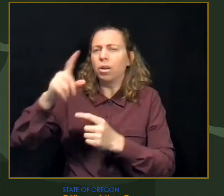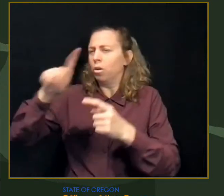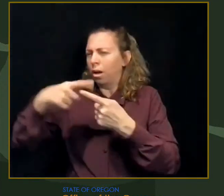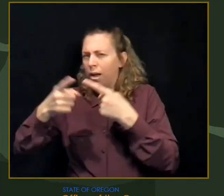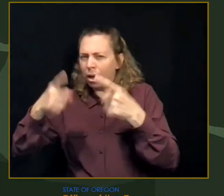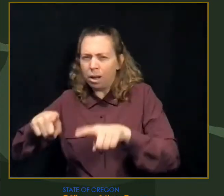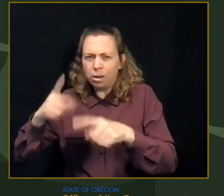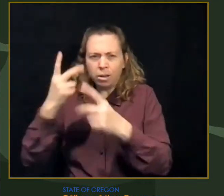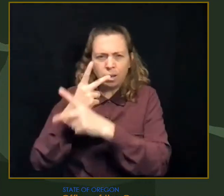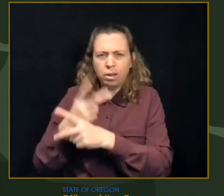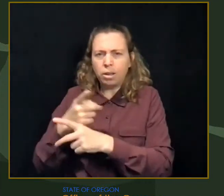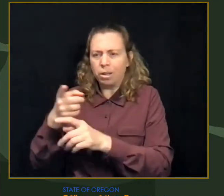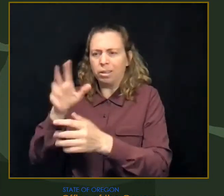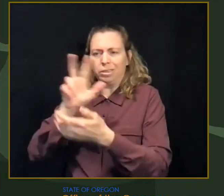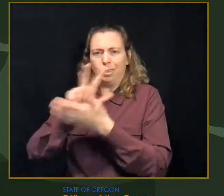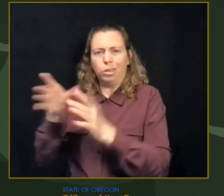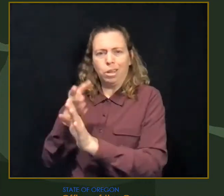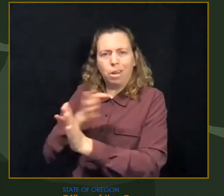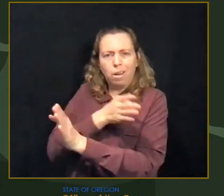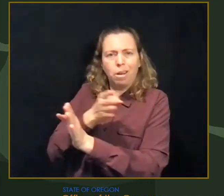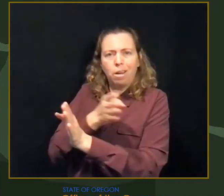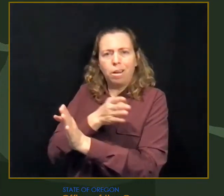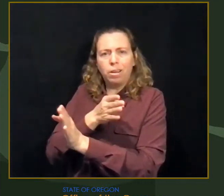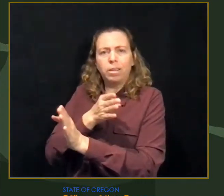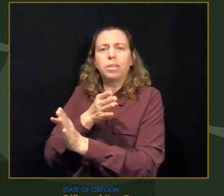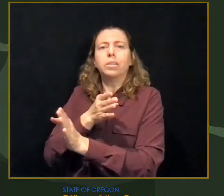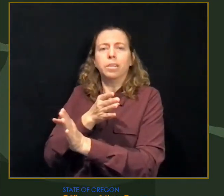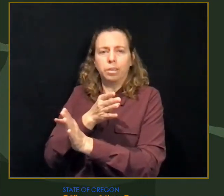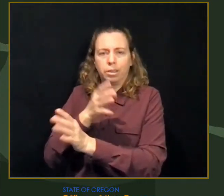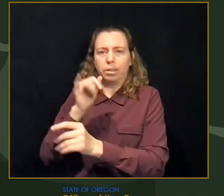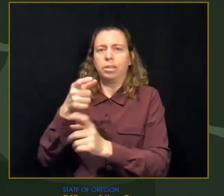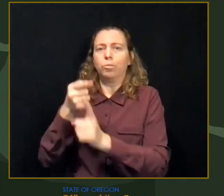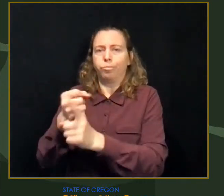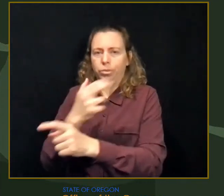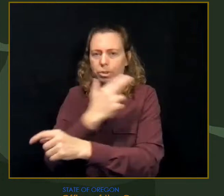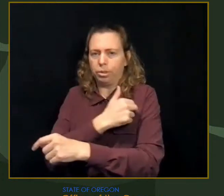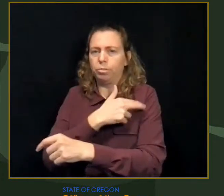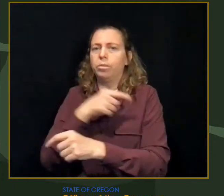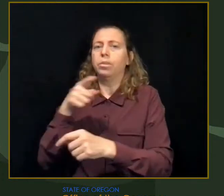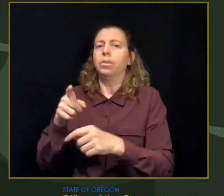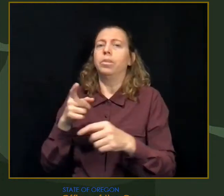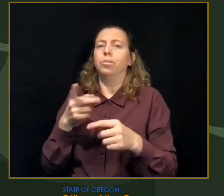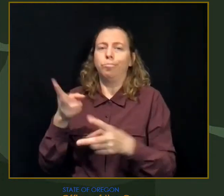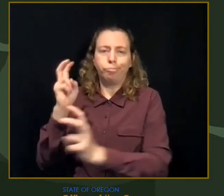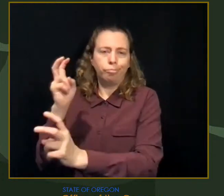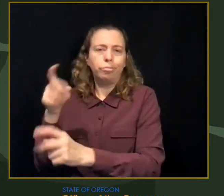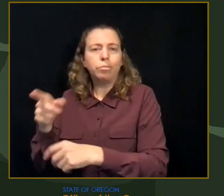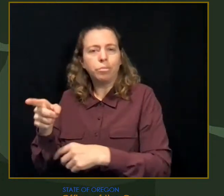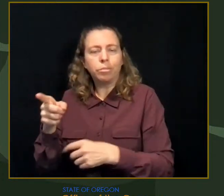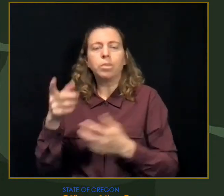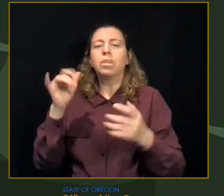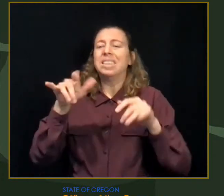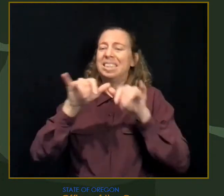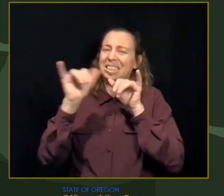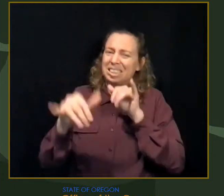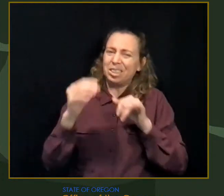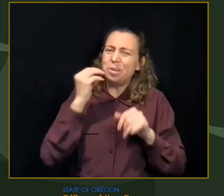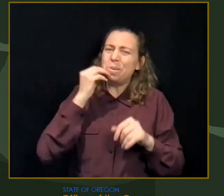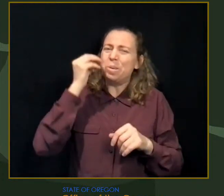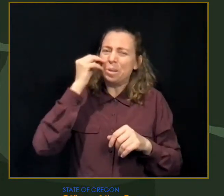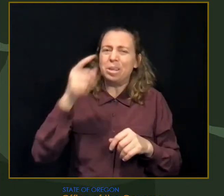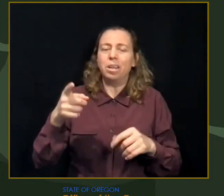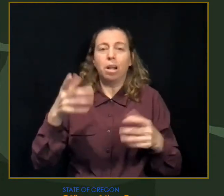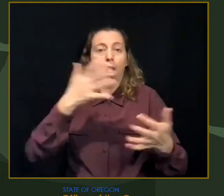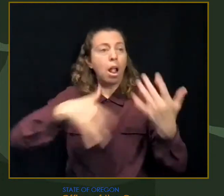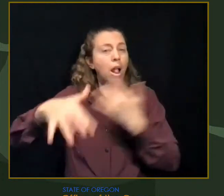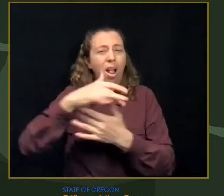people to stay home more, to limit the risk of transmission to others, to get their vaccine, that this will take some time to take effect